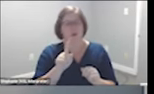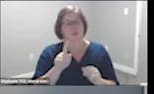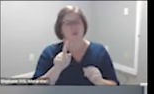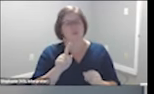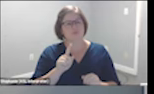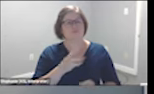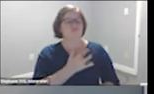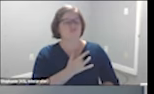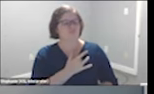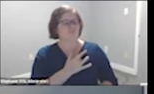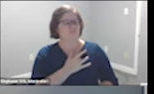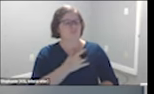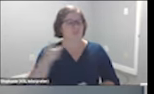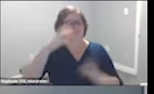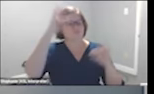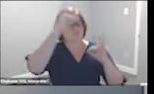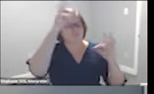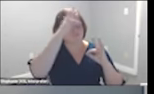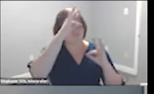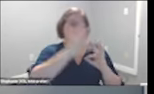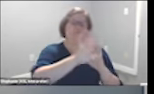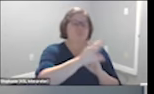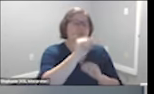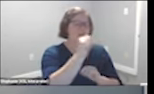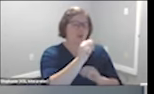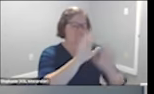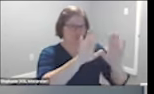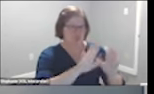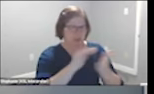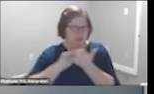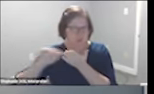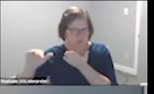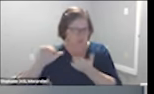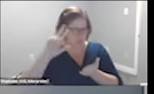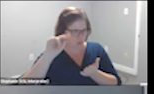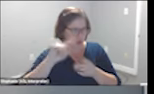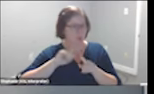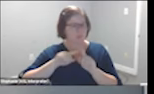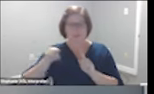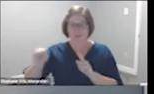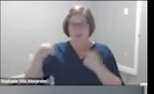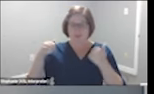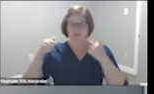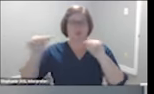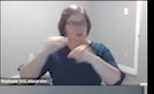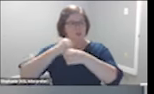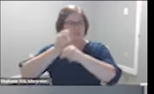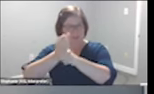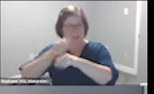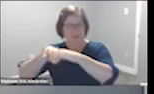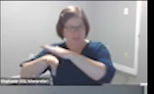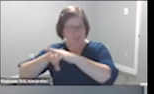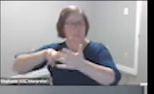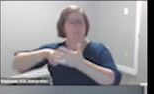aren't aware. And that's not a great excuse, but if they have tried to make a menu accessible, that gives me hope that they're